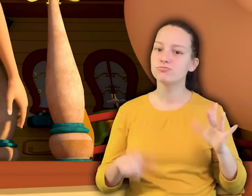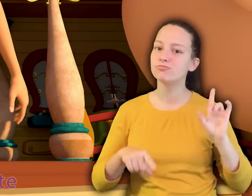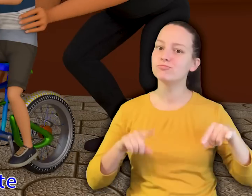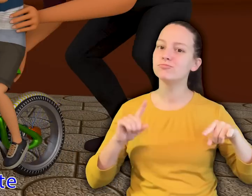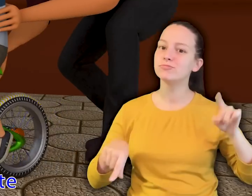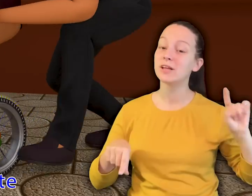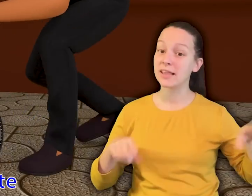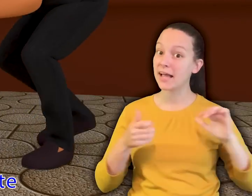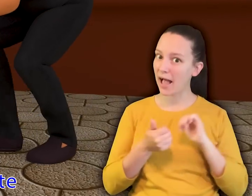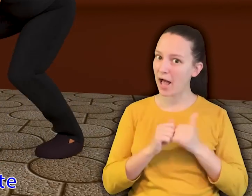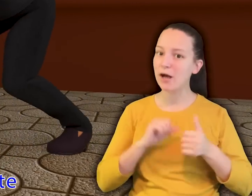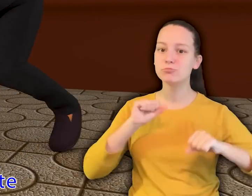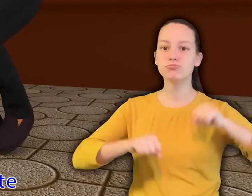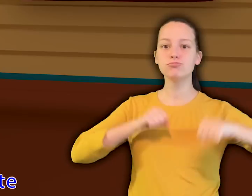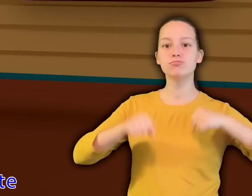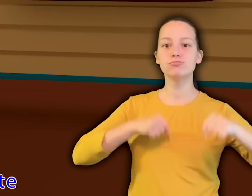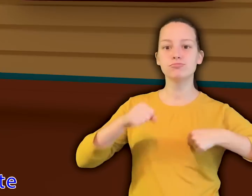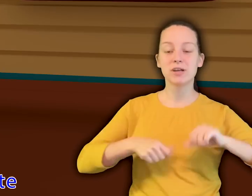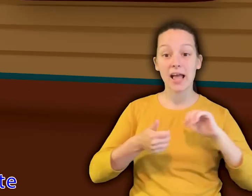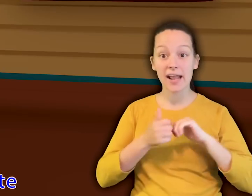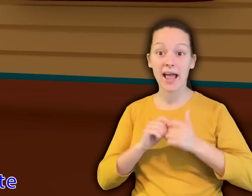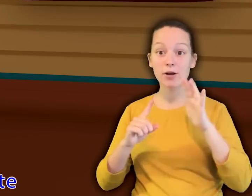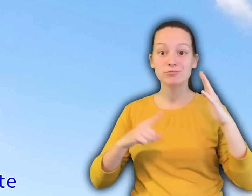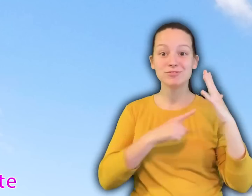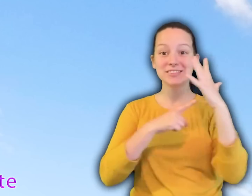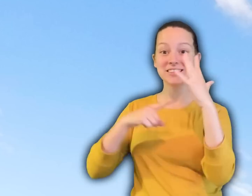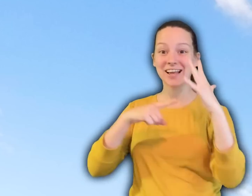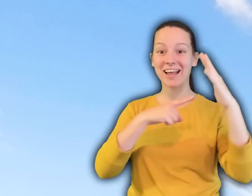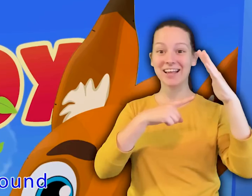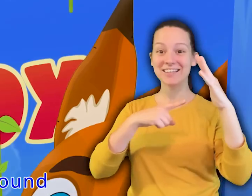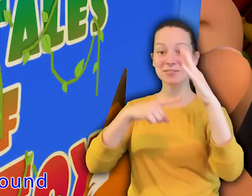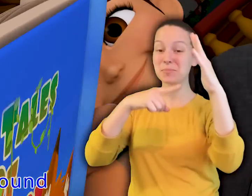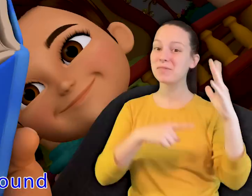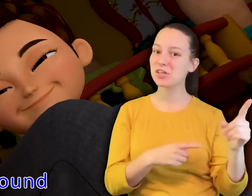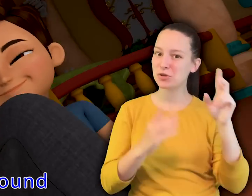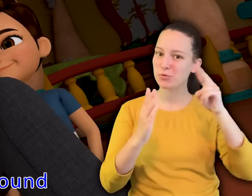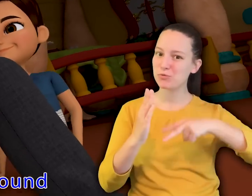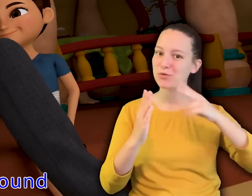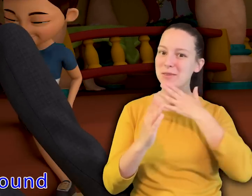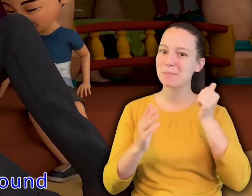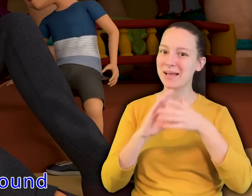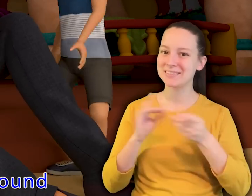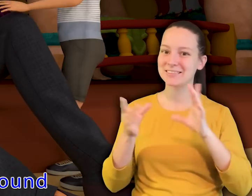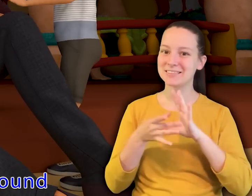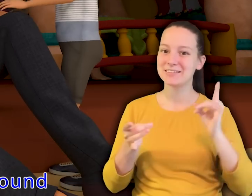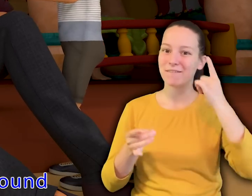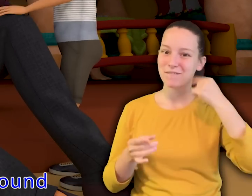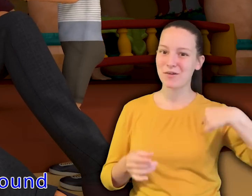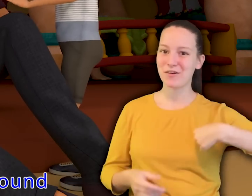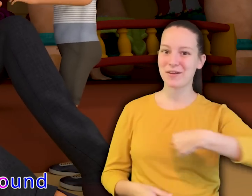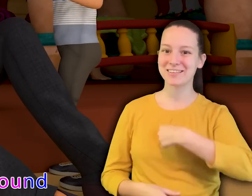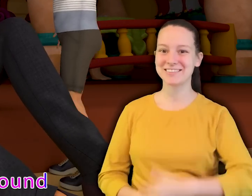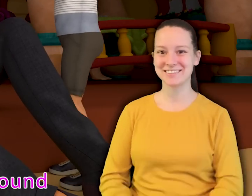stuff how to ride a bike and how to fly a kite reading the best stories for